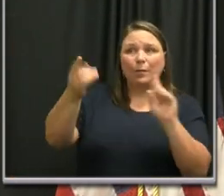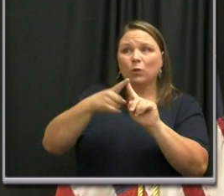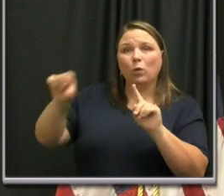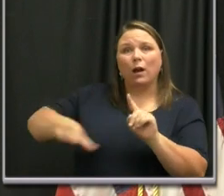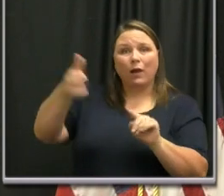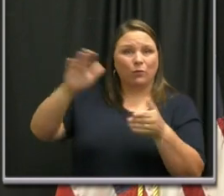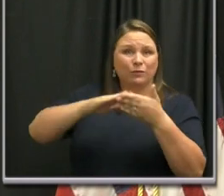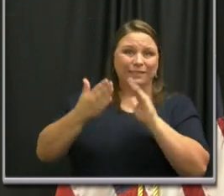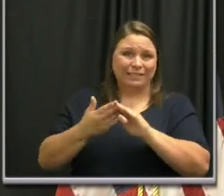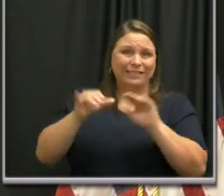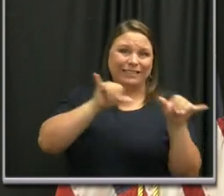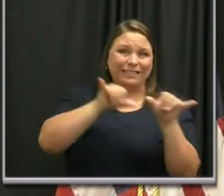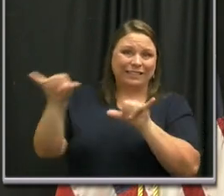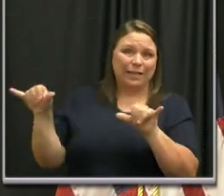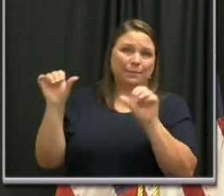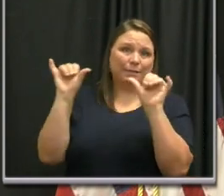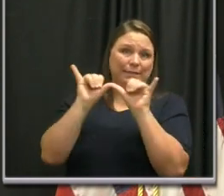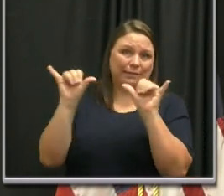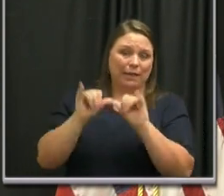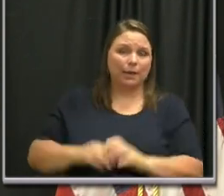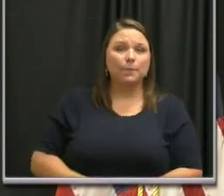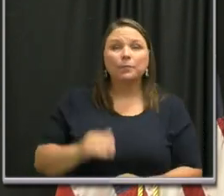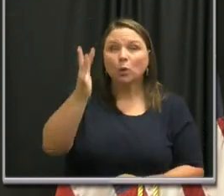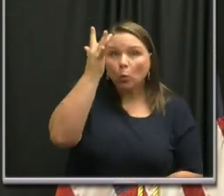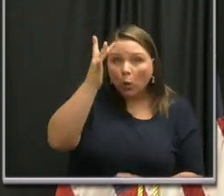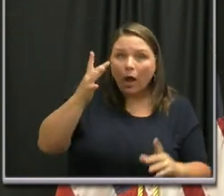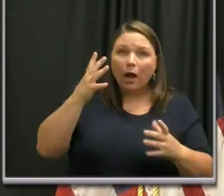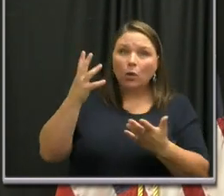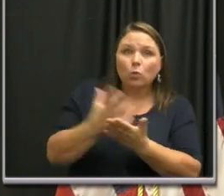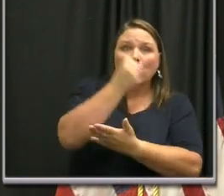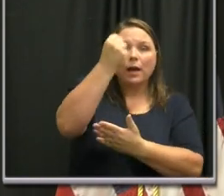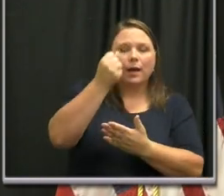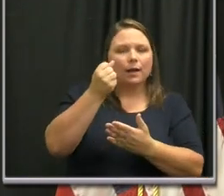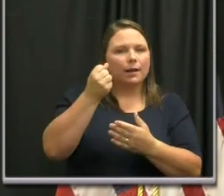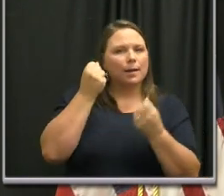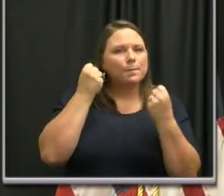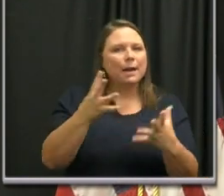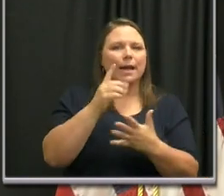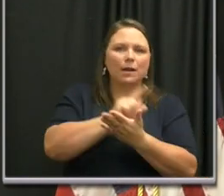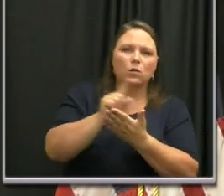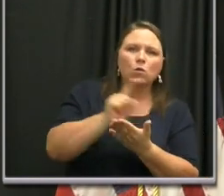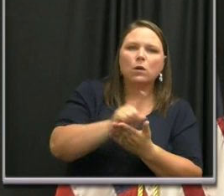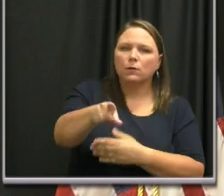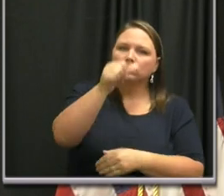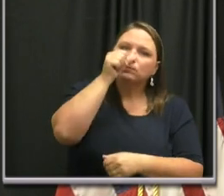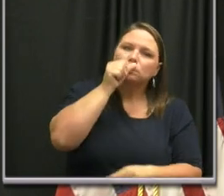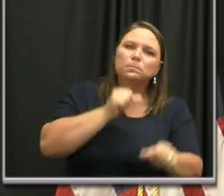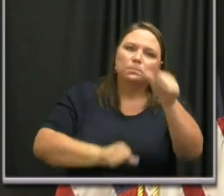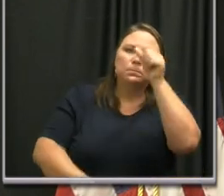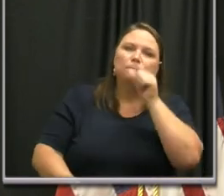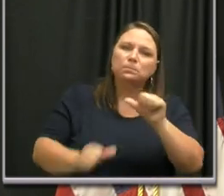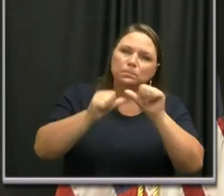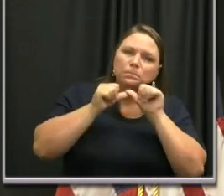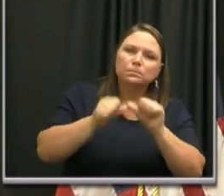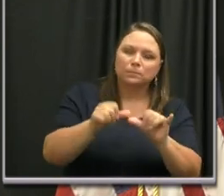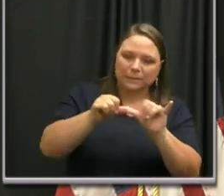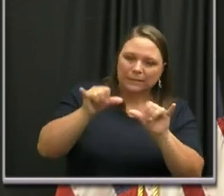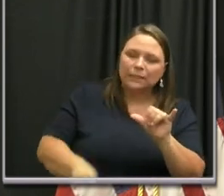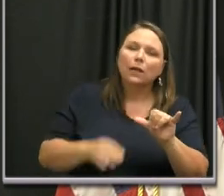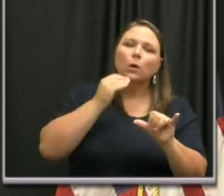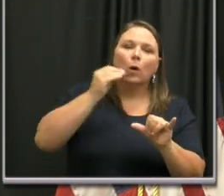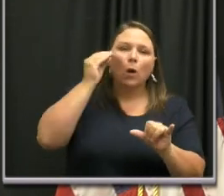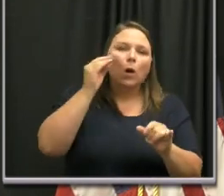size. These victories came about through weeks of mitigation, staying at home, wearing face